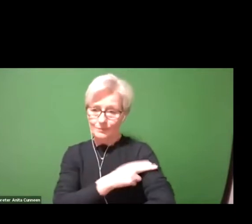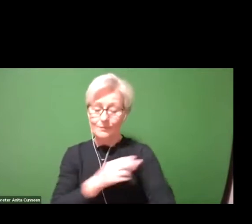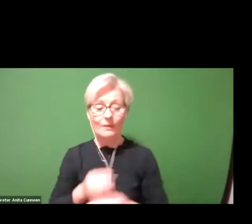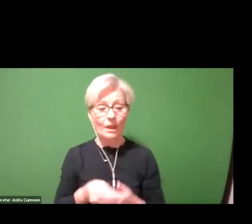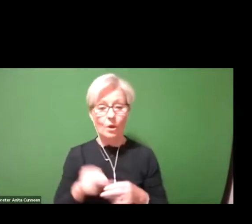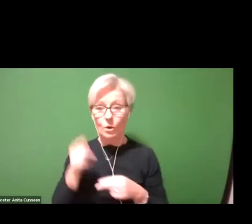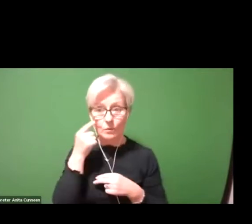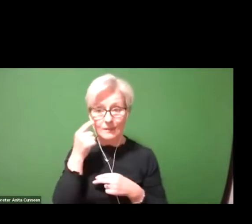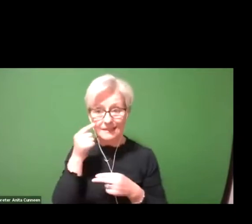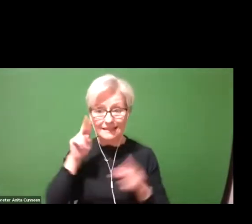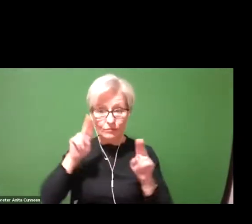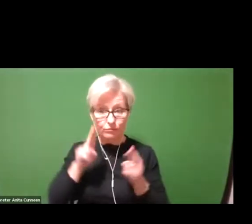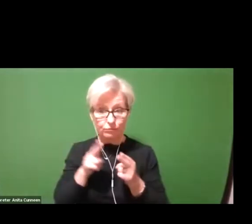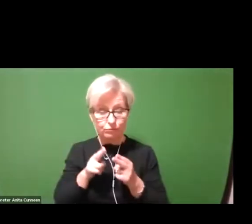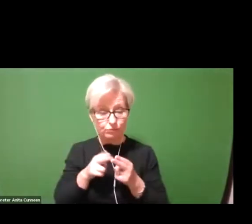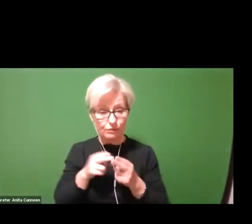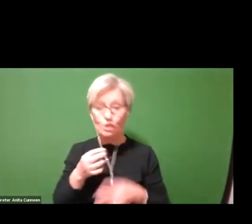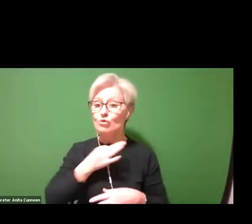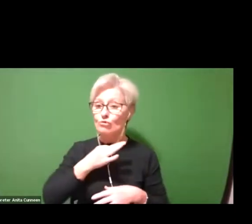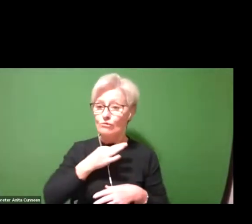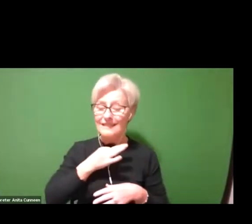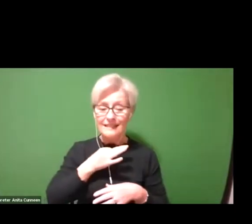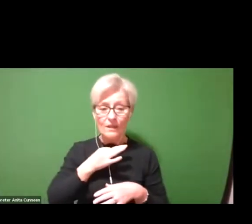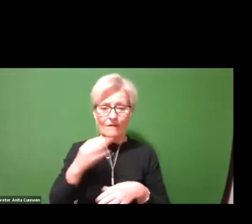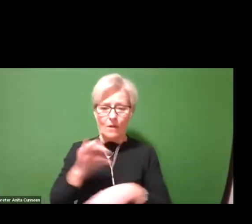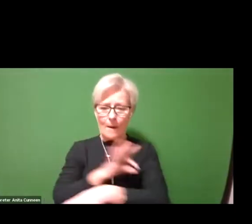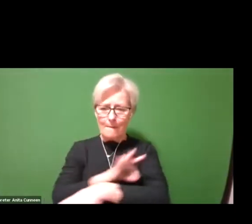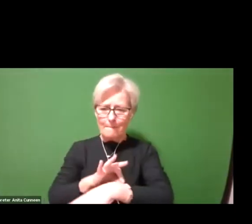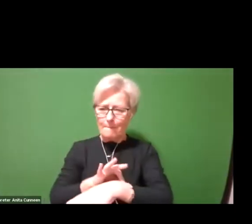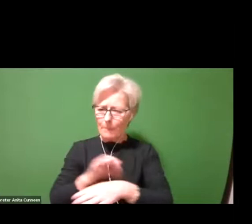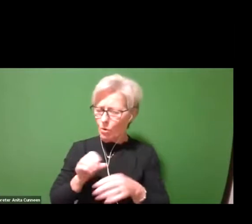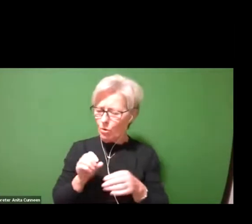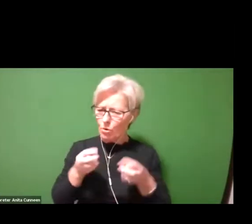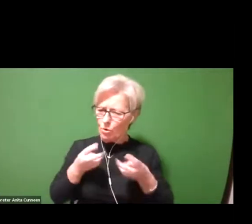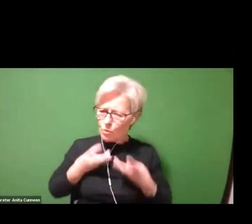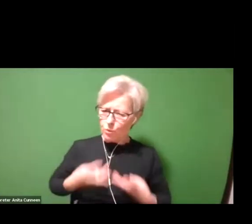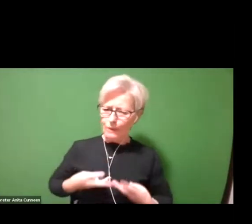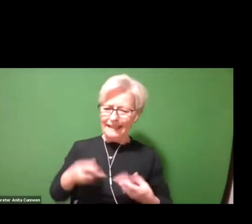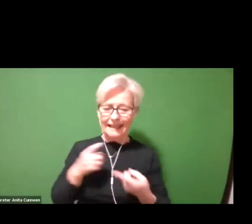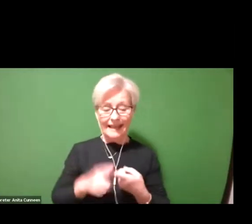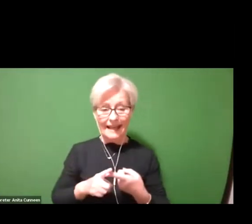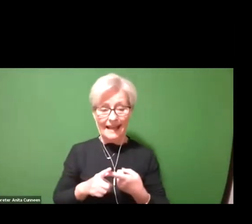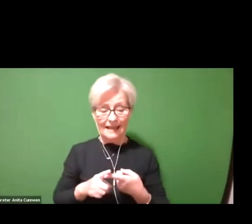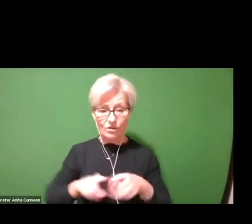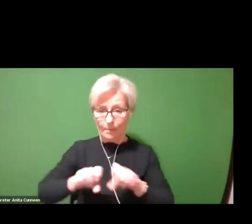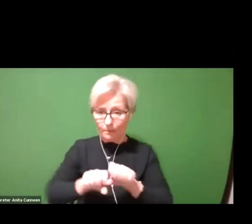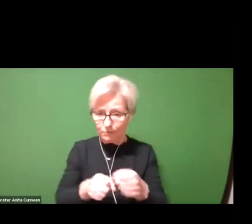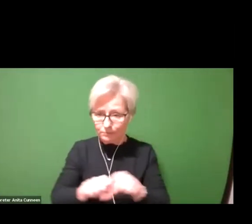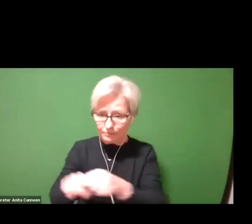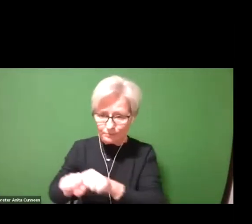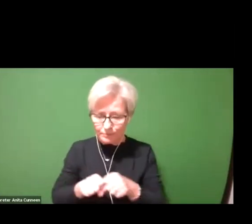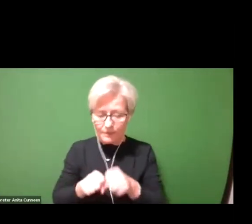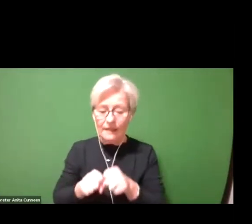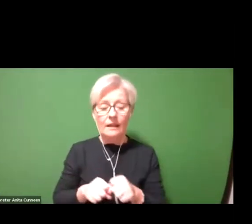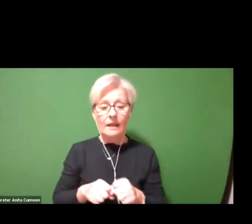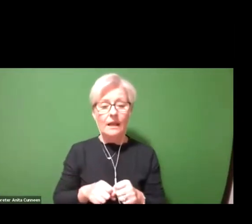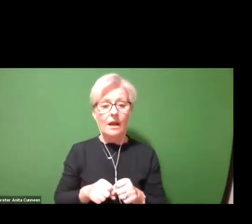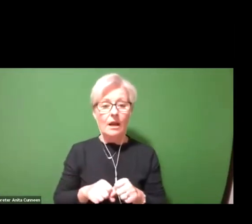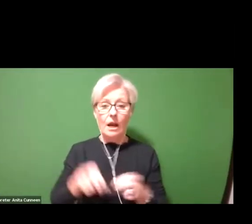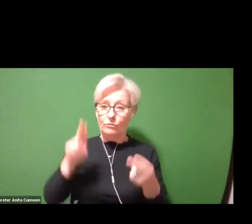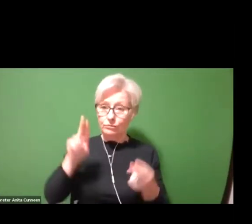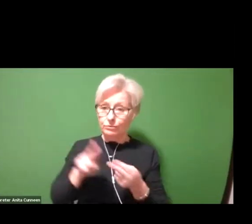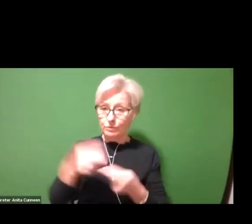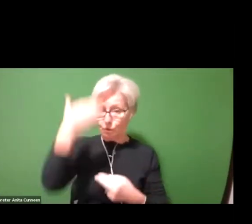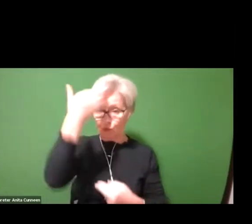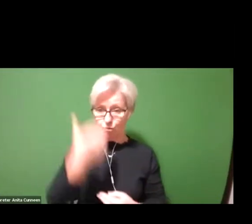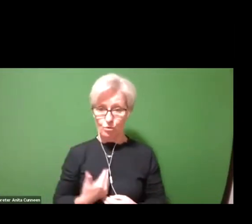osteoporosis and fractures, reduced risk of heart disease and stroke. Those are both in the region of 30 to 40% reduction. Potentially